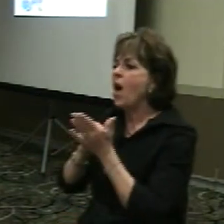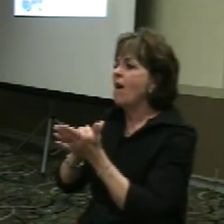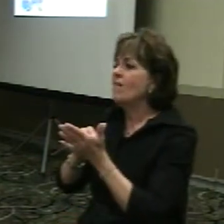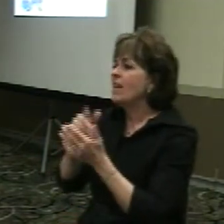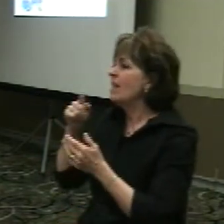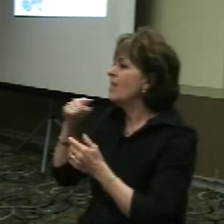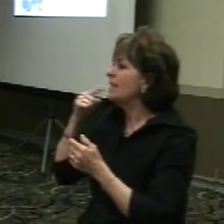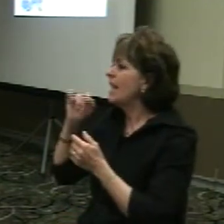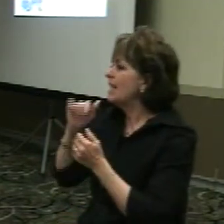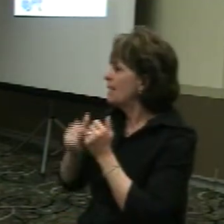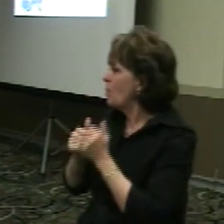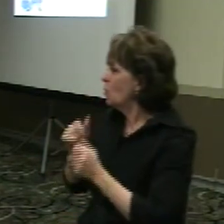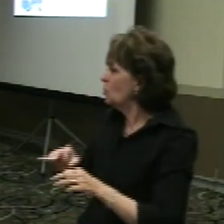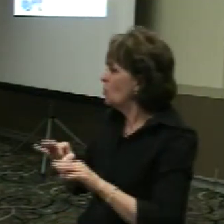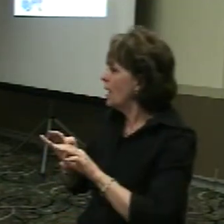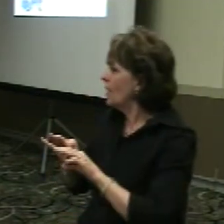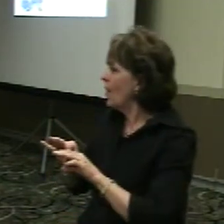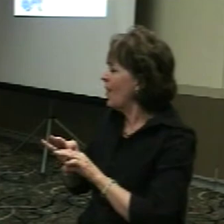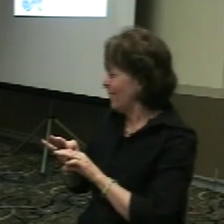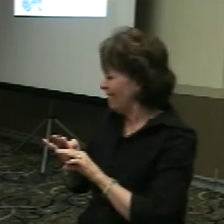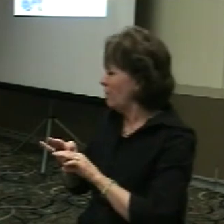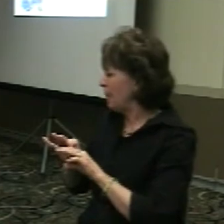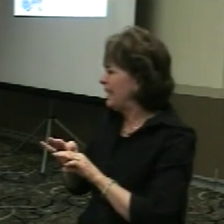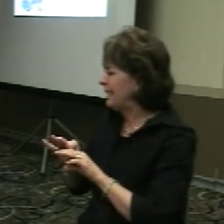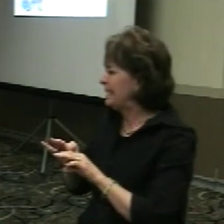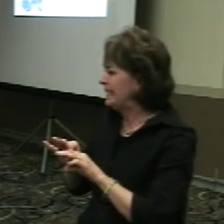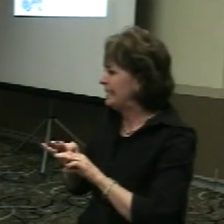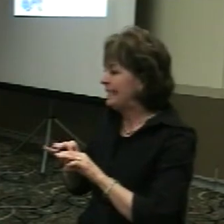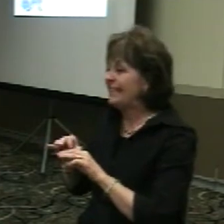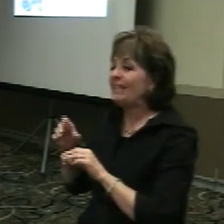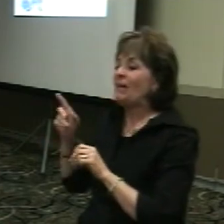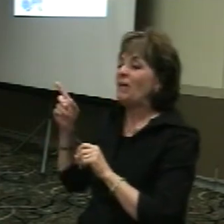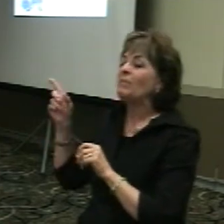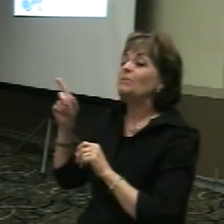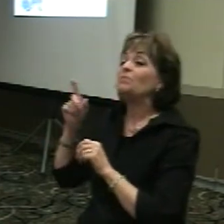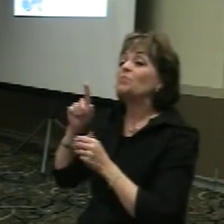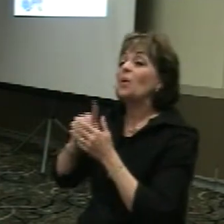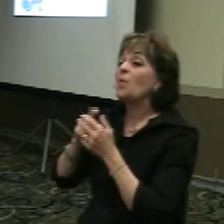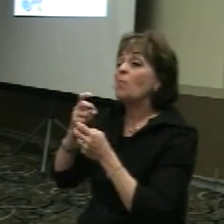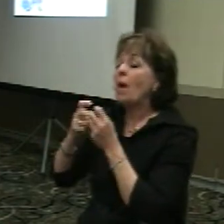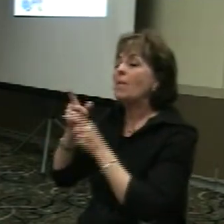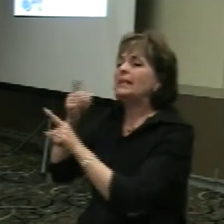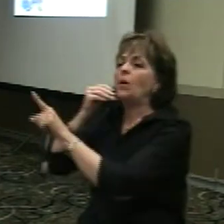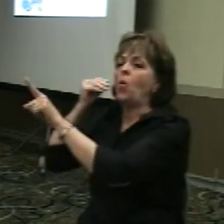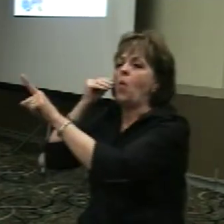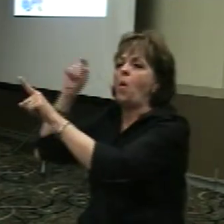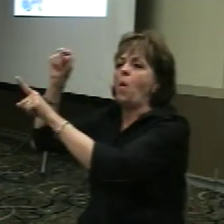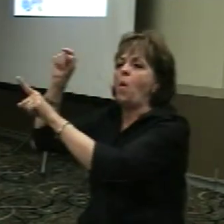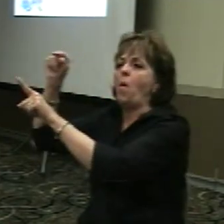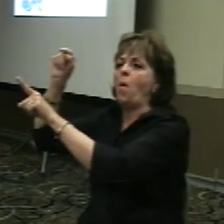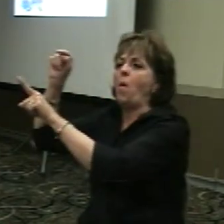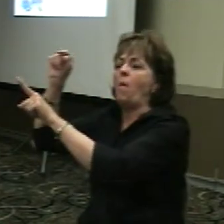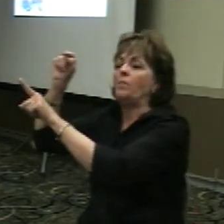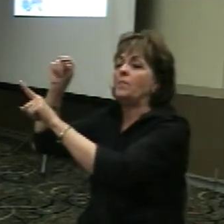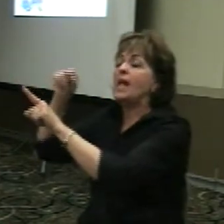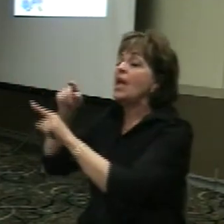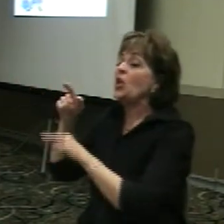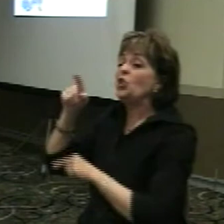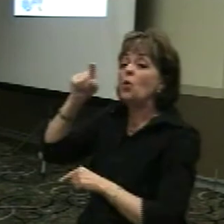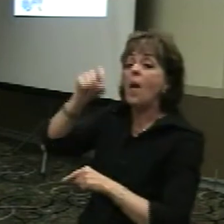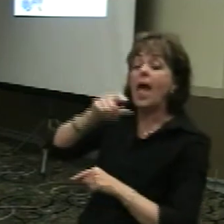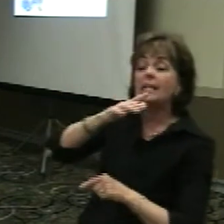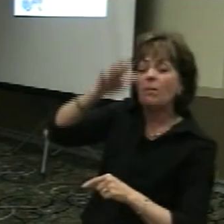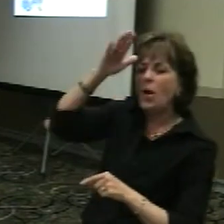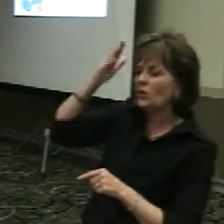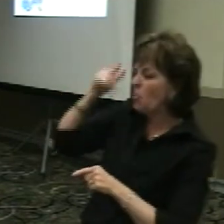say is the most critical aspect of why he's misbehaving? Home, the parents, yeah. If you ask the parents why is